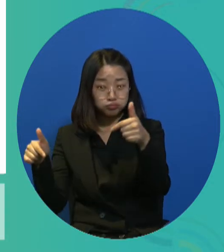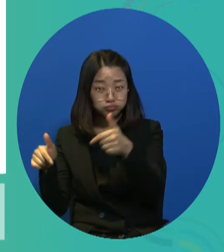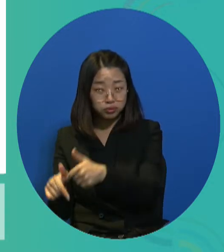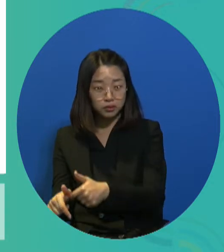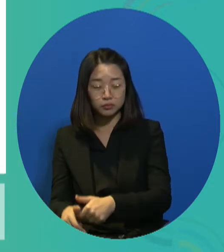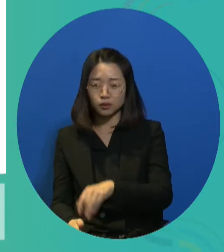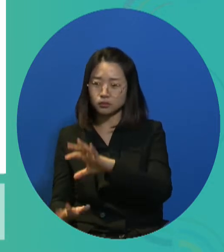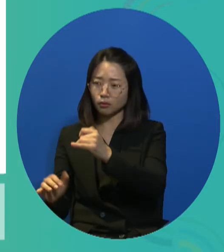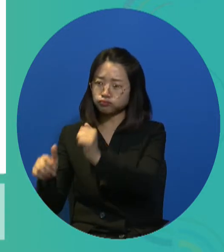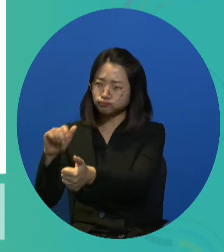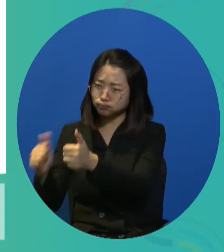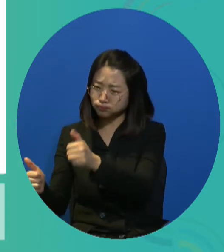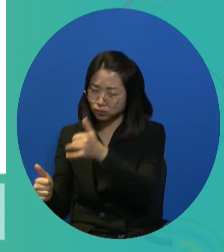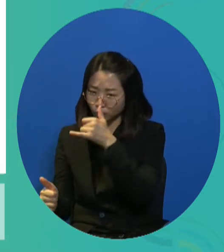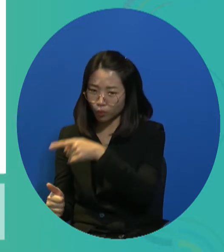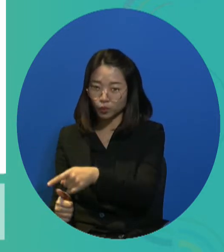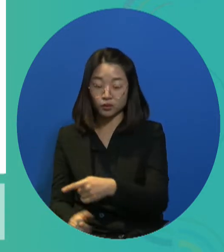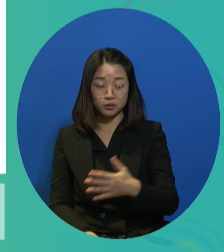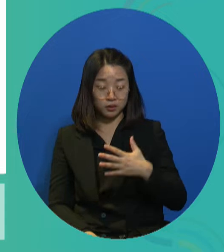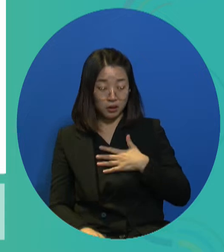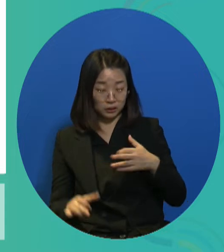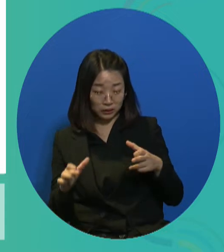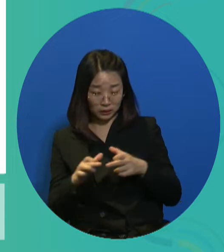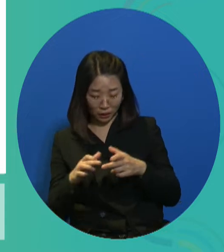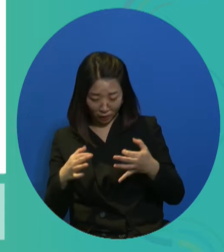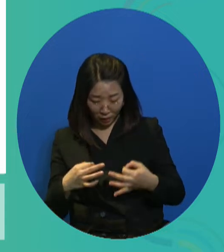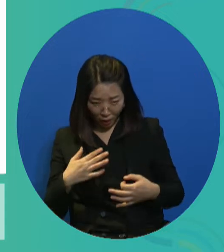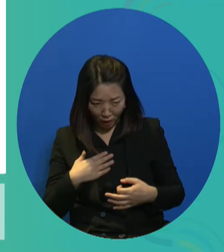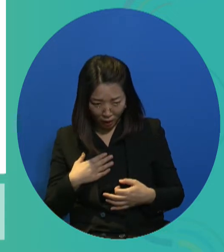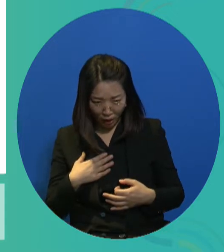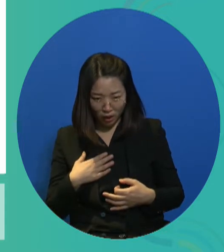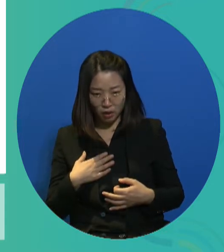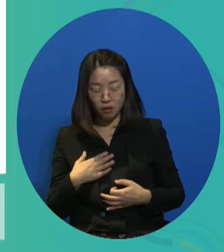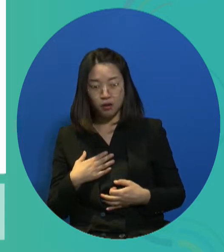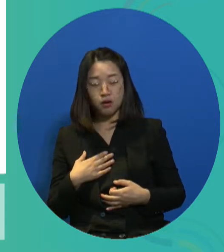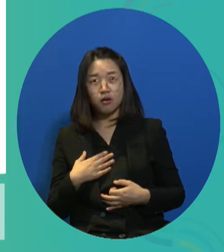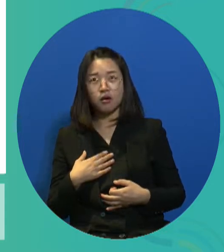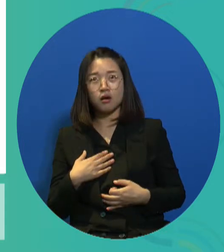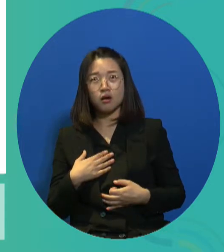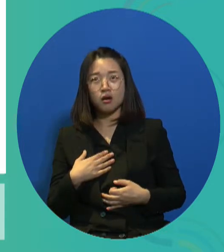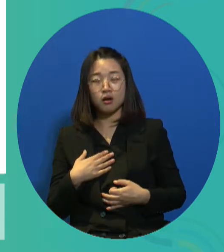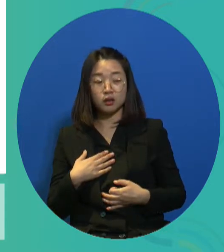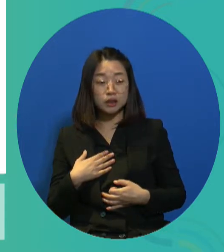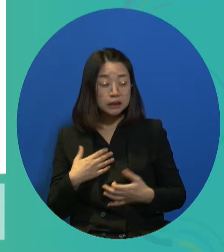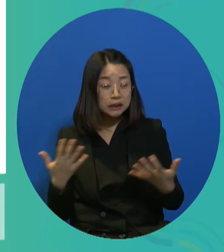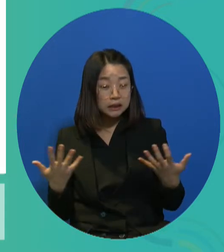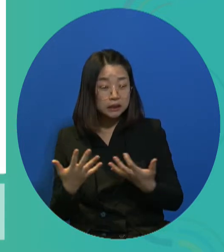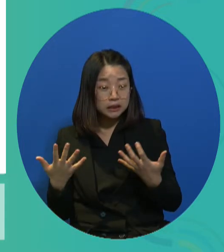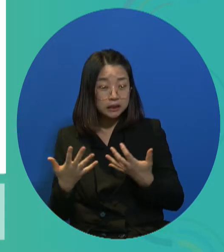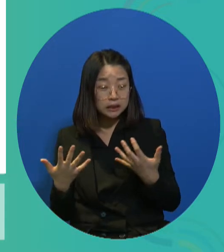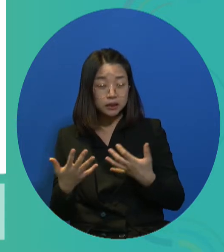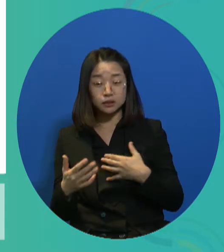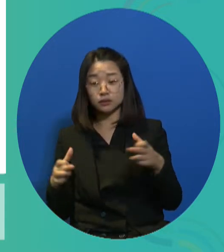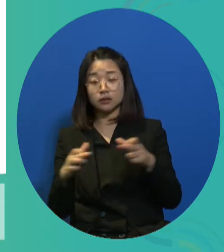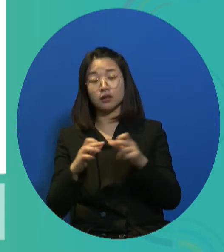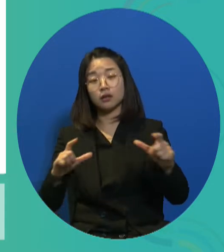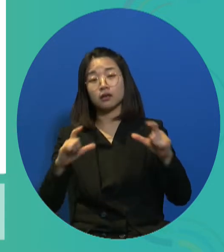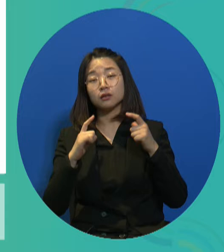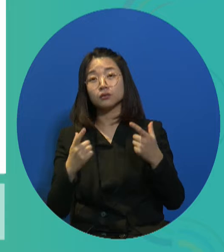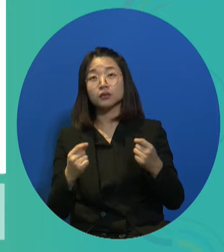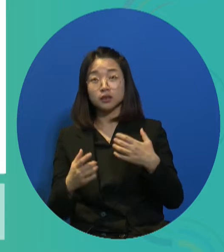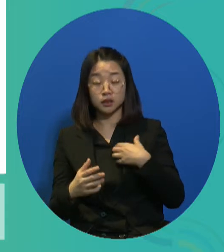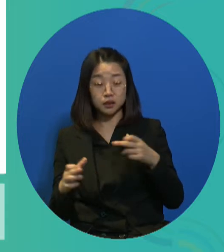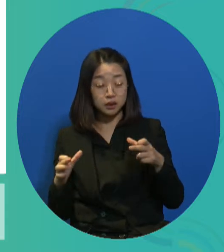endless reassessments, where people have to prove continuously that they're disabled through inaccessible